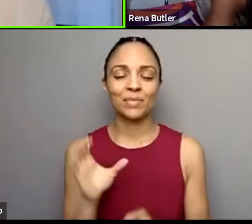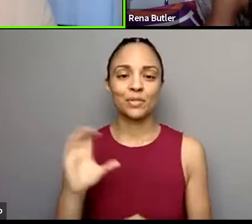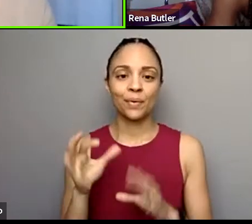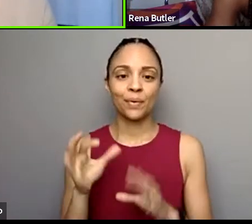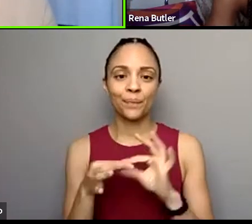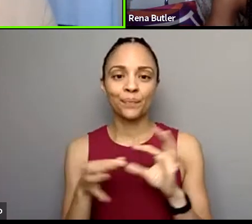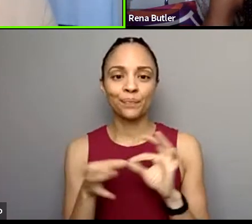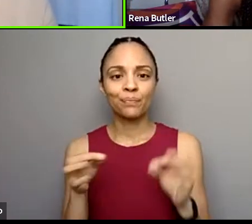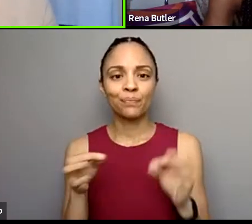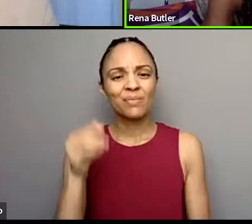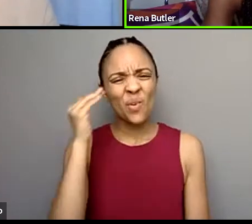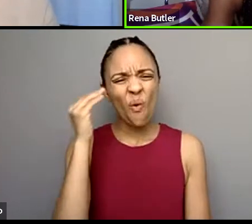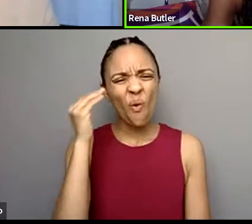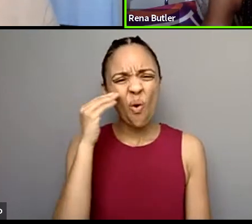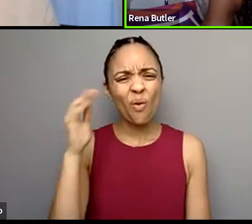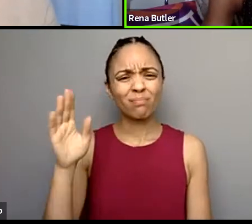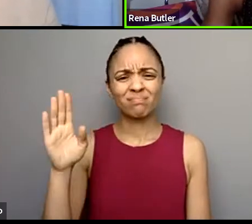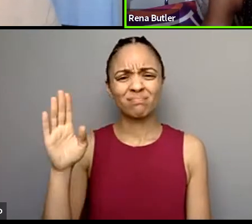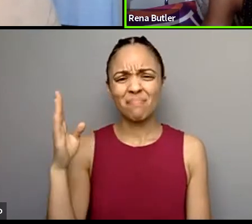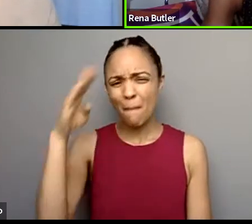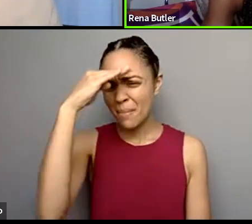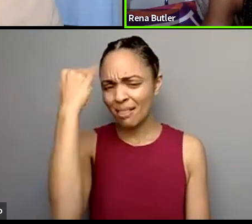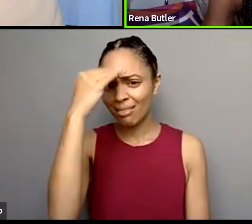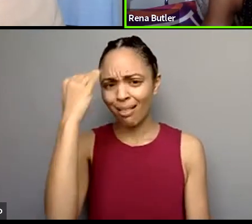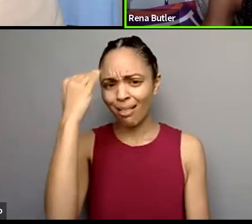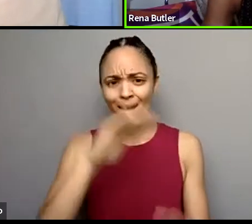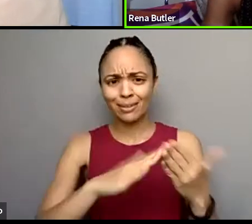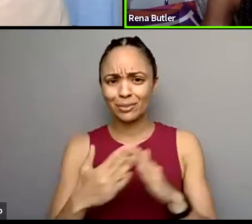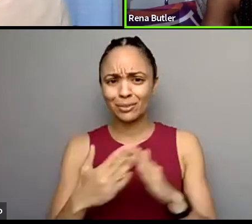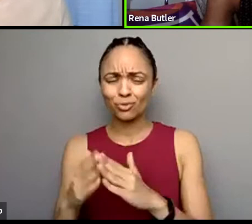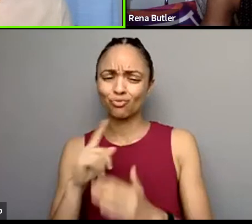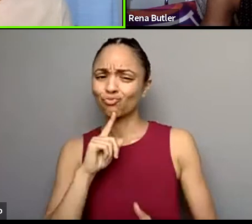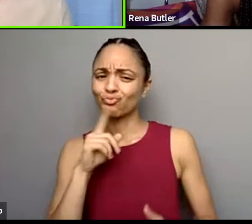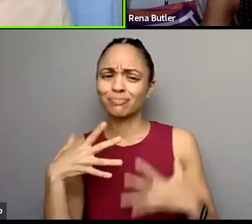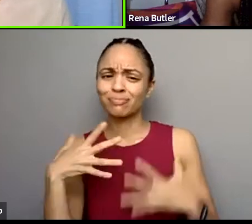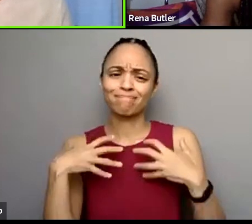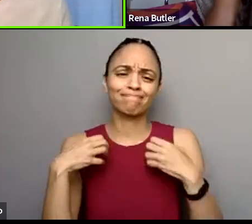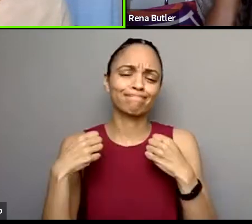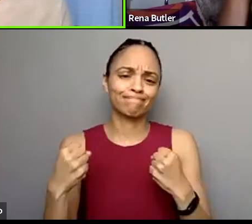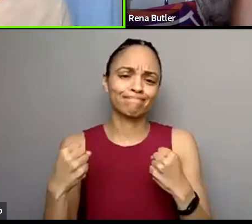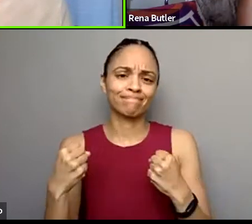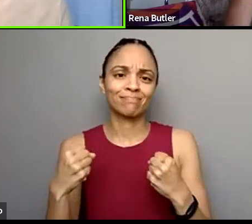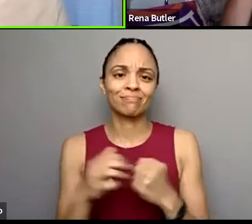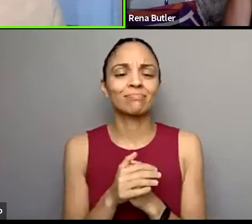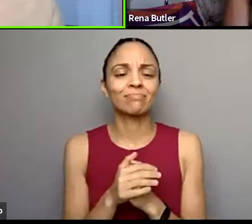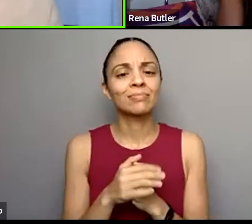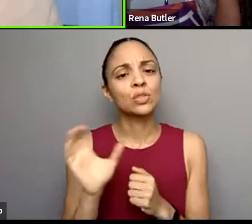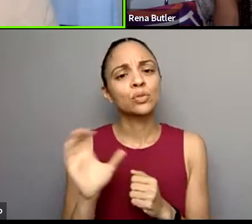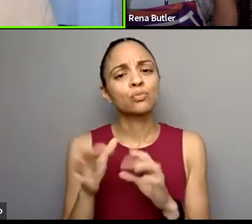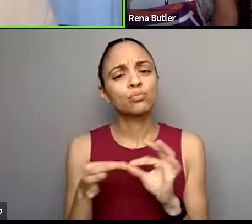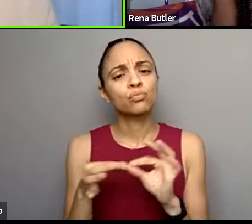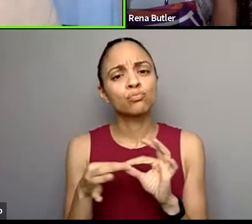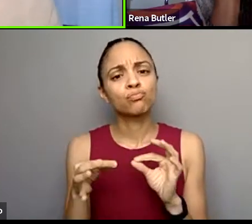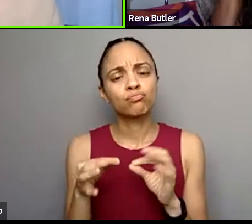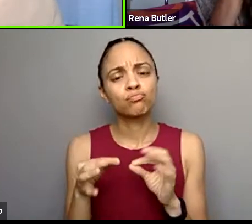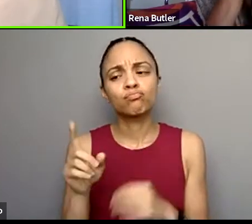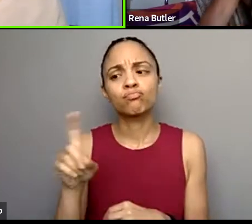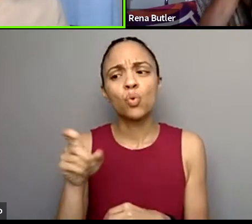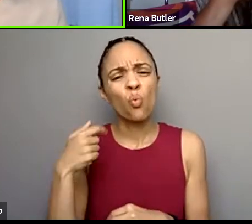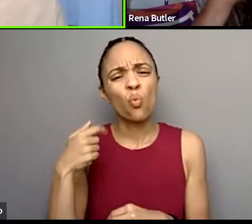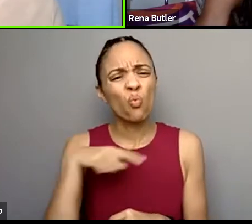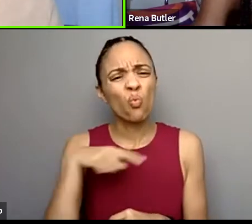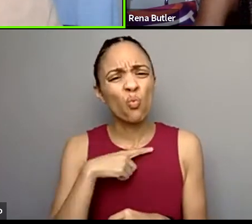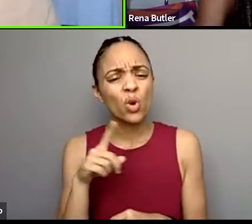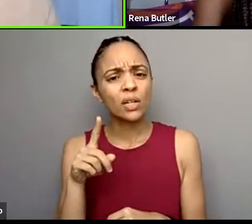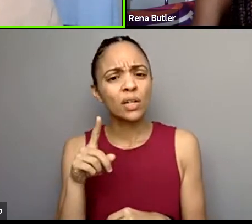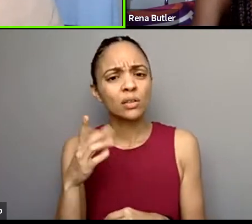journey, right? Totally. And did we say that you went to Purchase? Yes. We did. You did say that, and you said